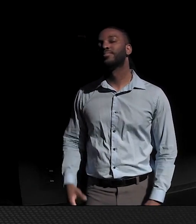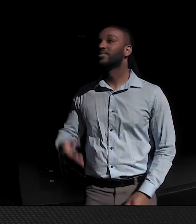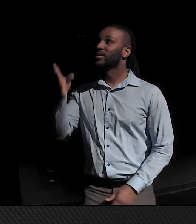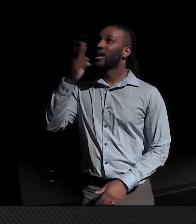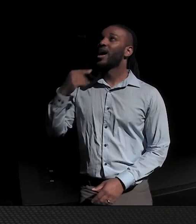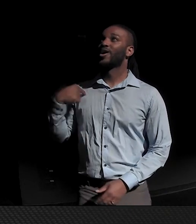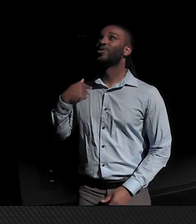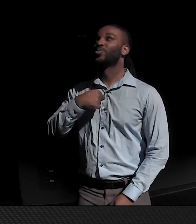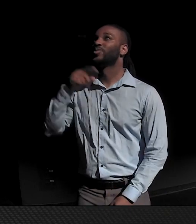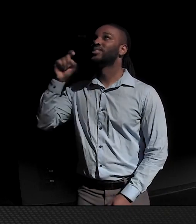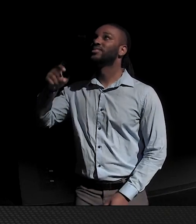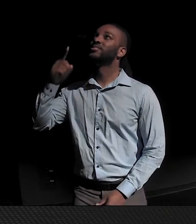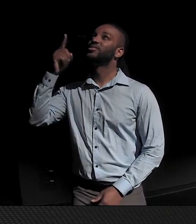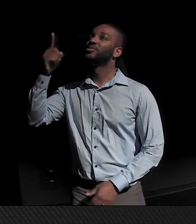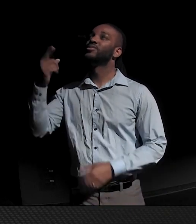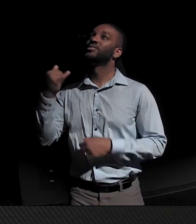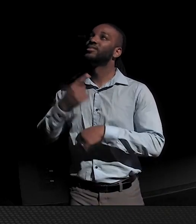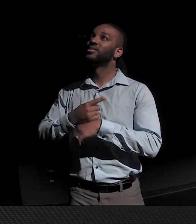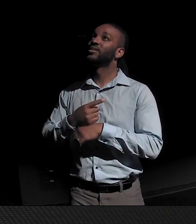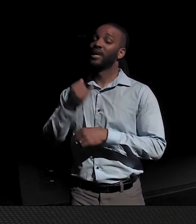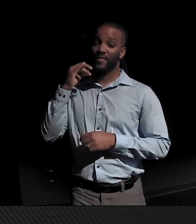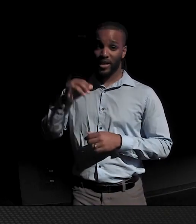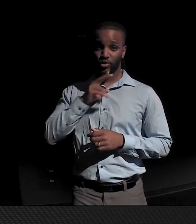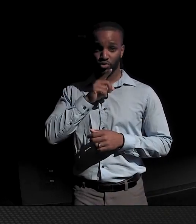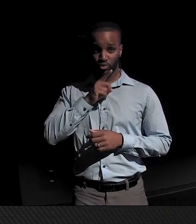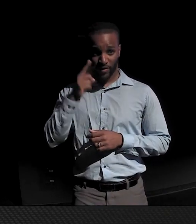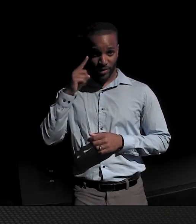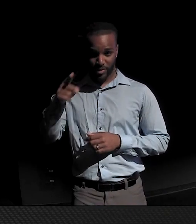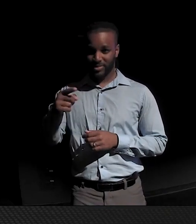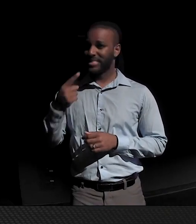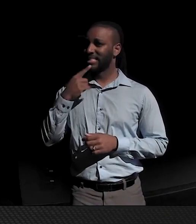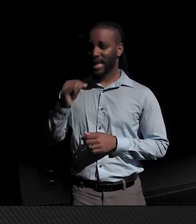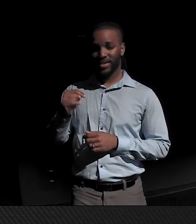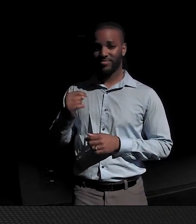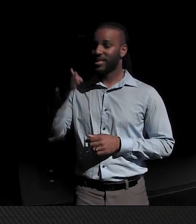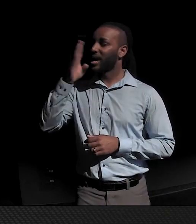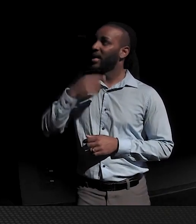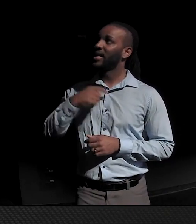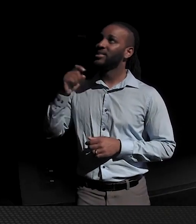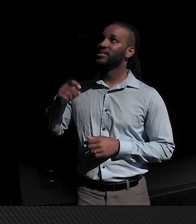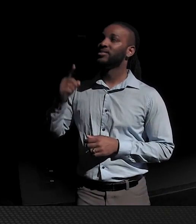God, we need you. If that's true for you today, just say, God, I need you.